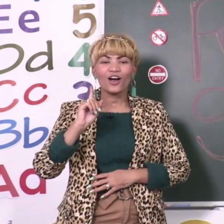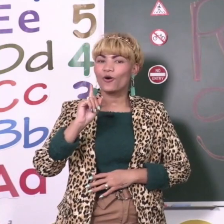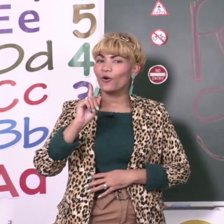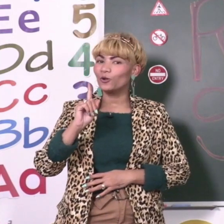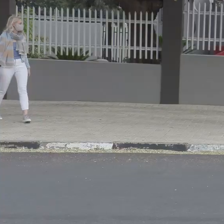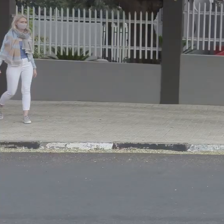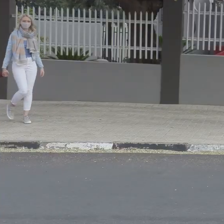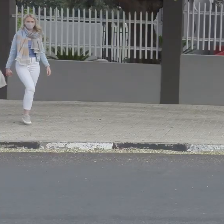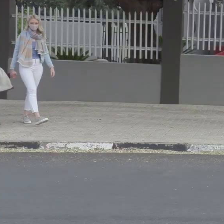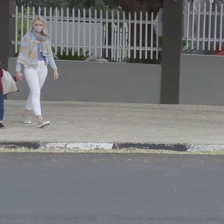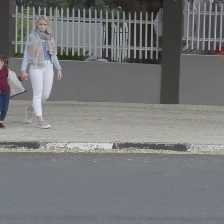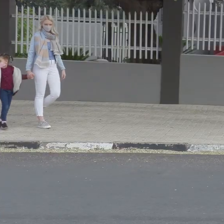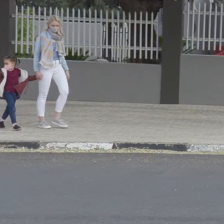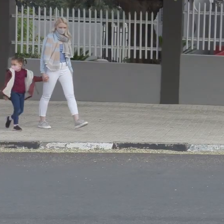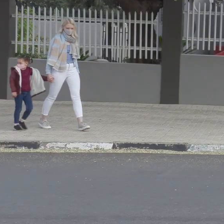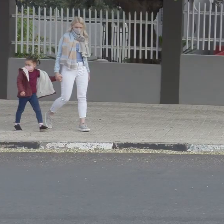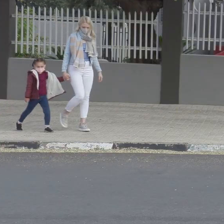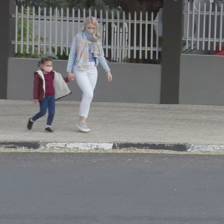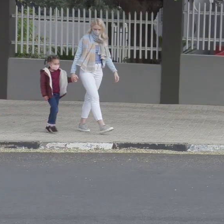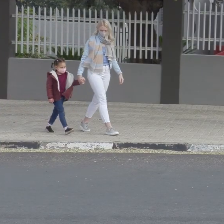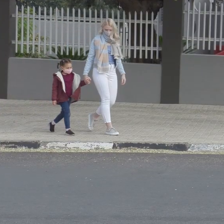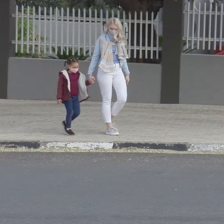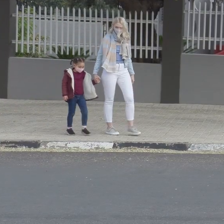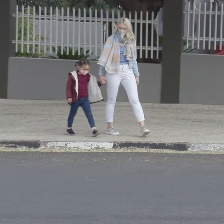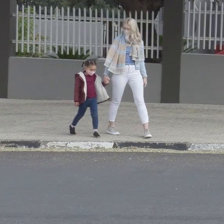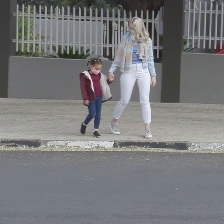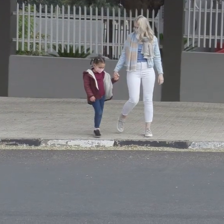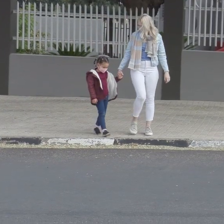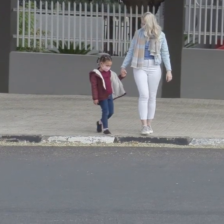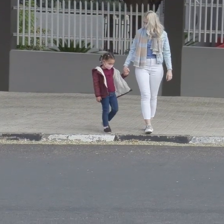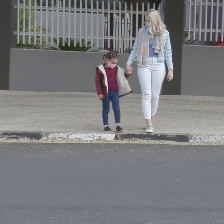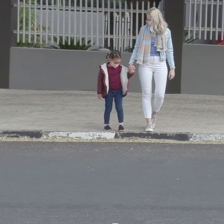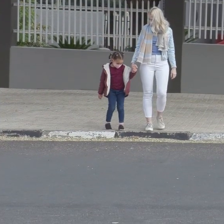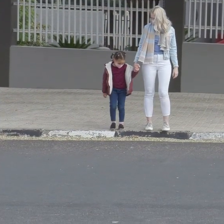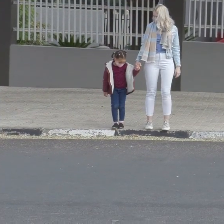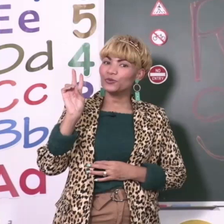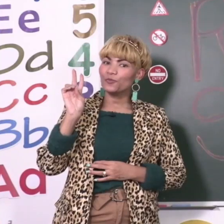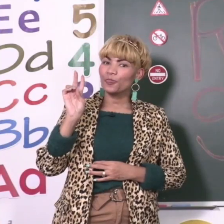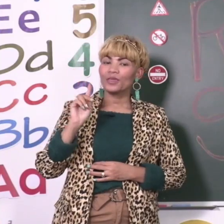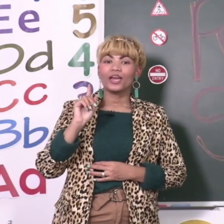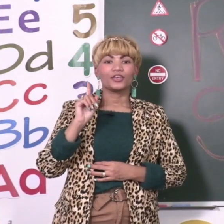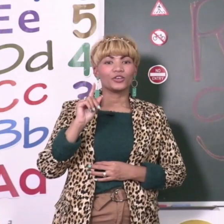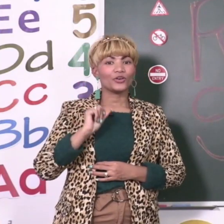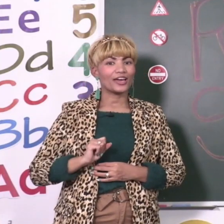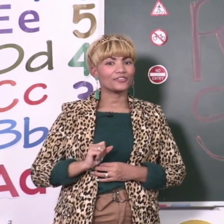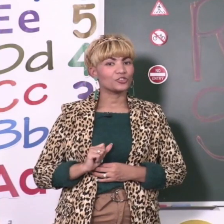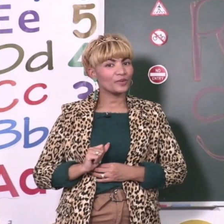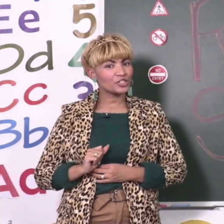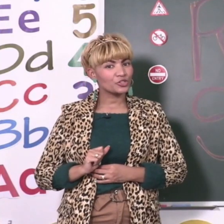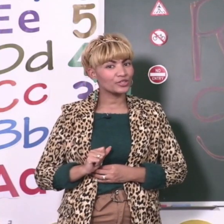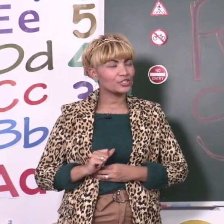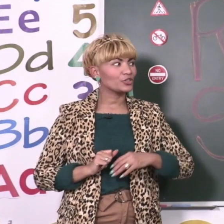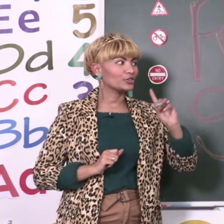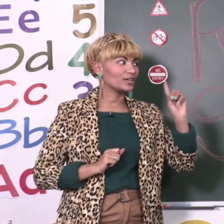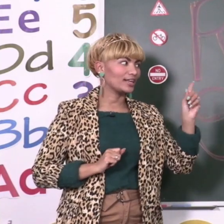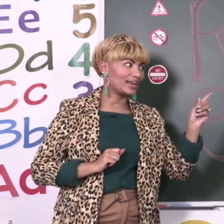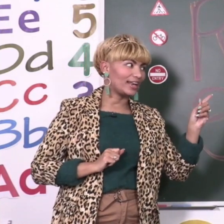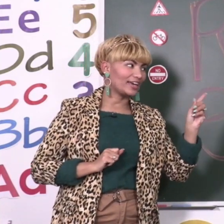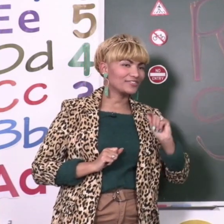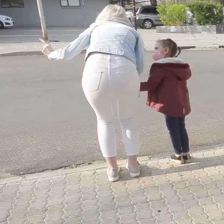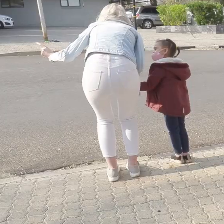1. Always stop when you get to the road. Step 2. You have to make sure to